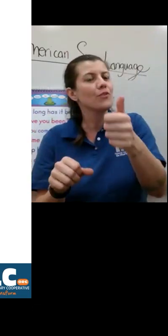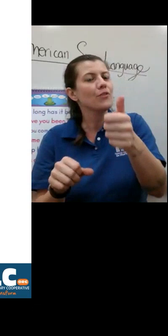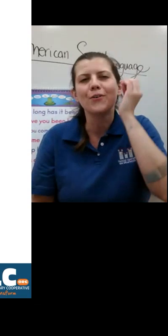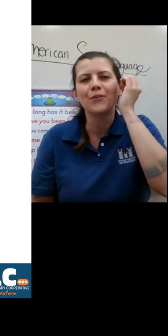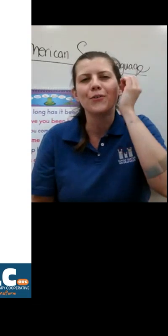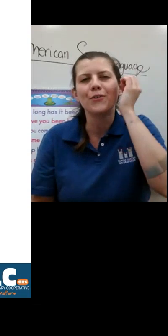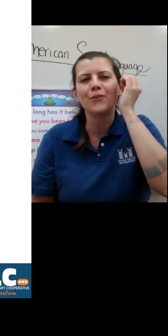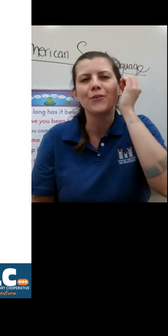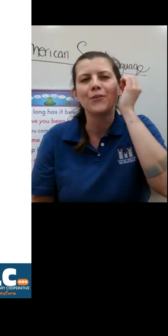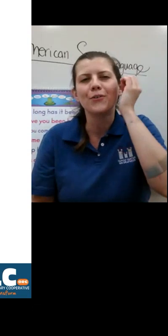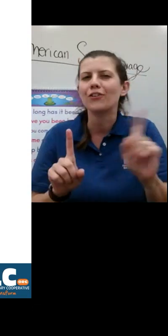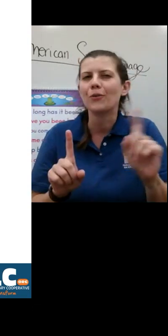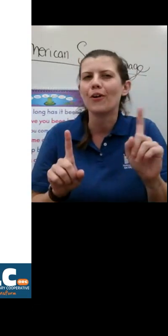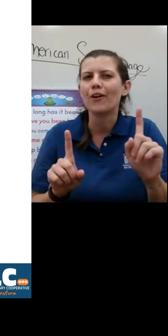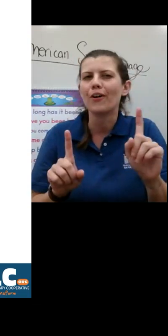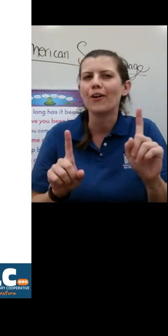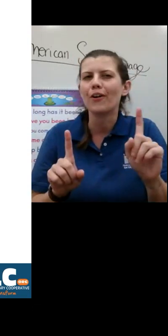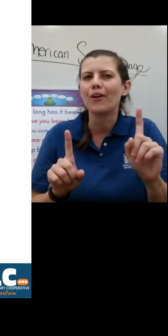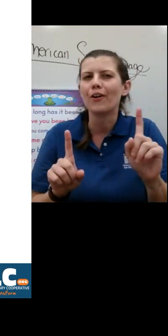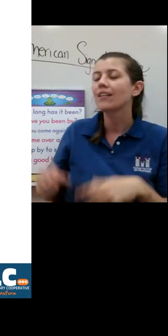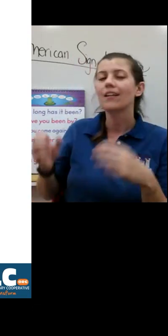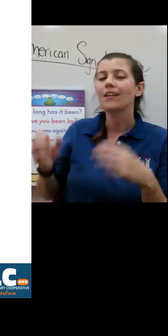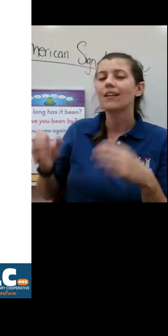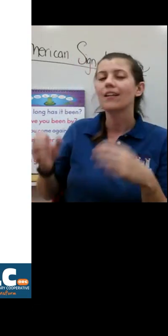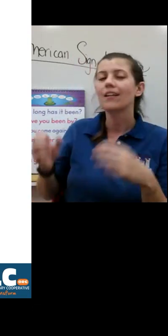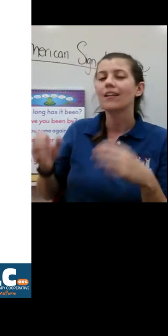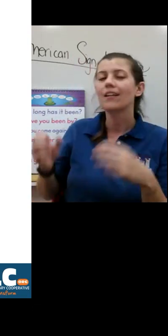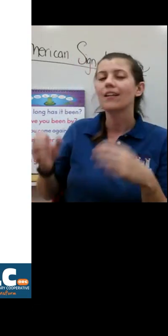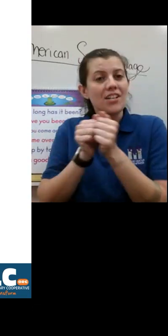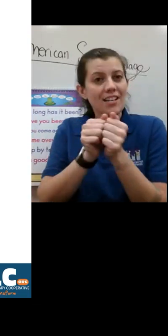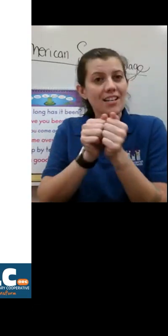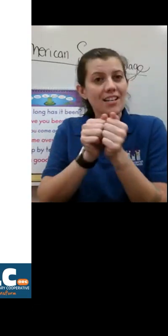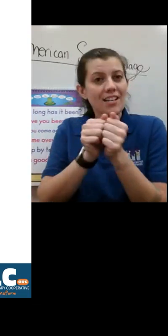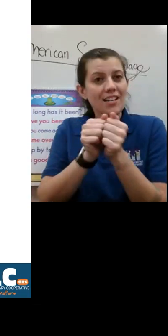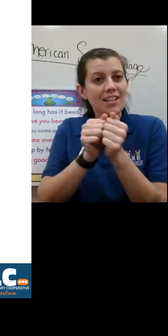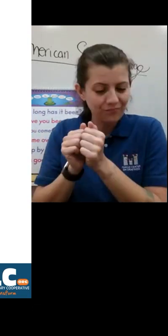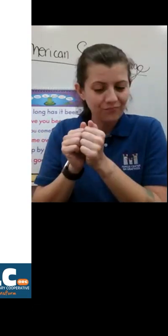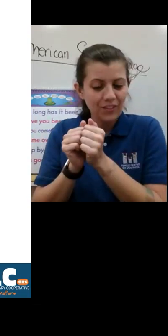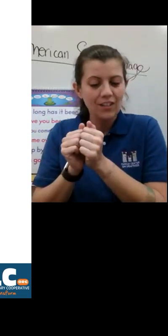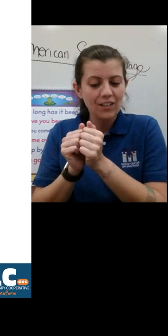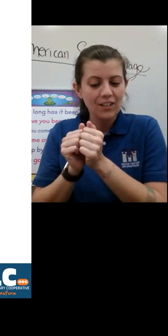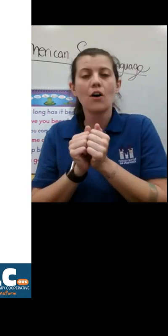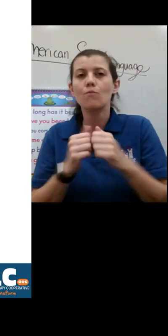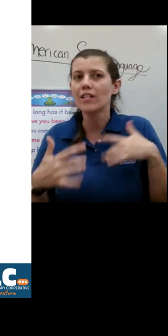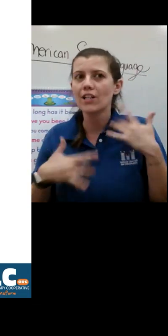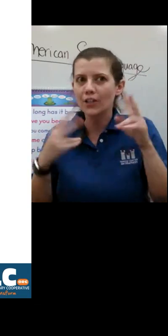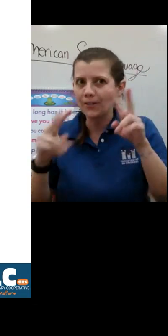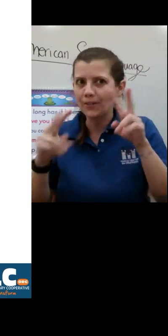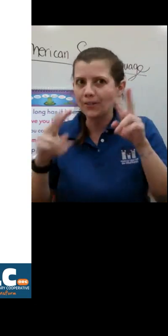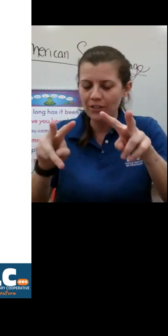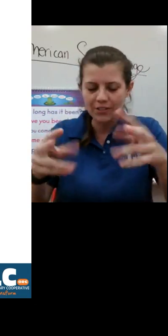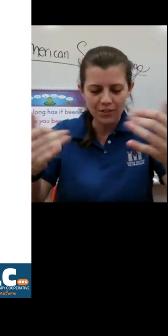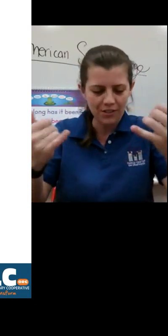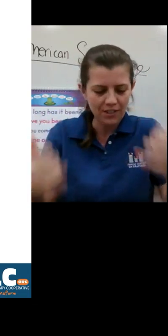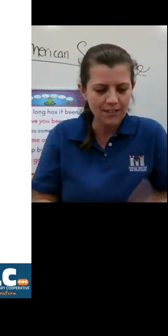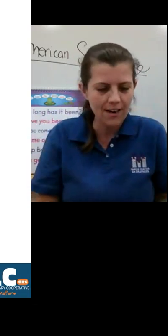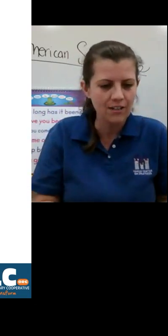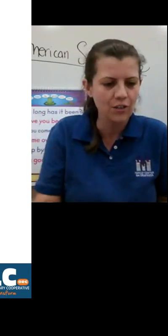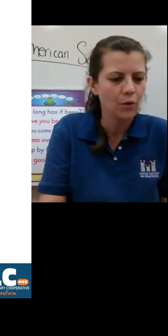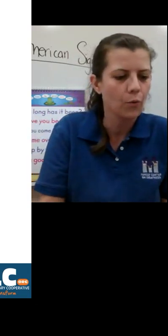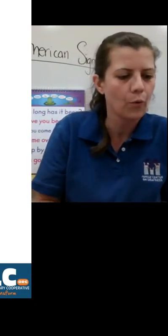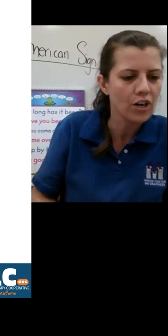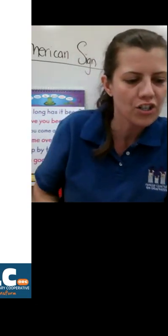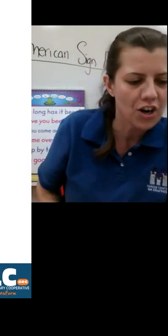do them yourself at home or wherever you are and send them together. So I'm really looking forward